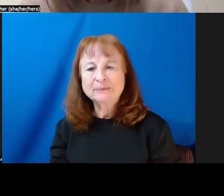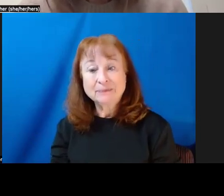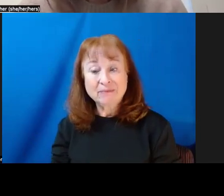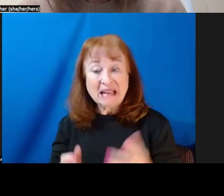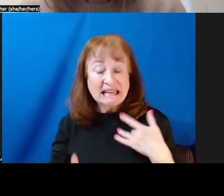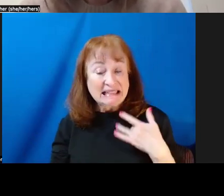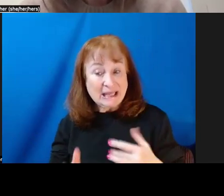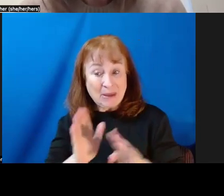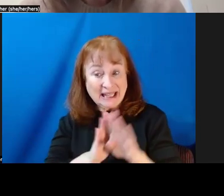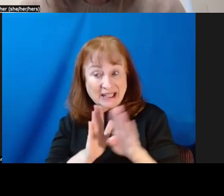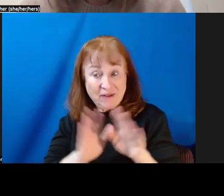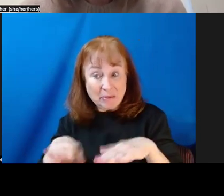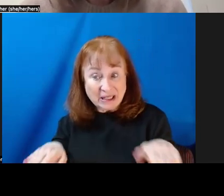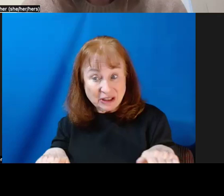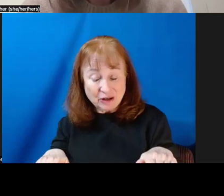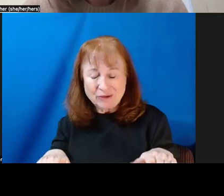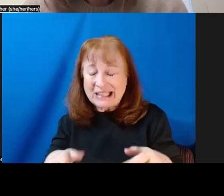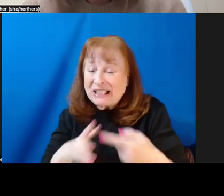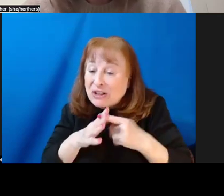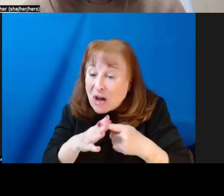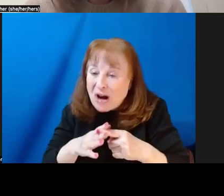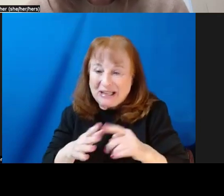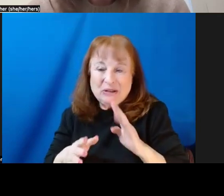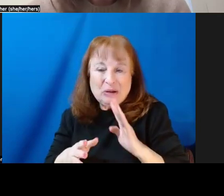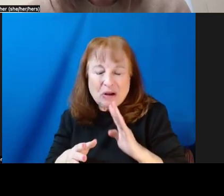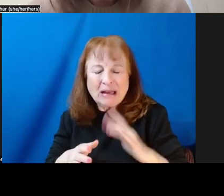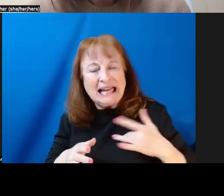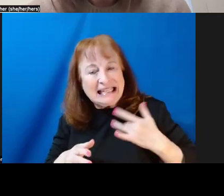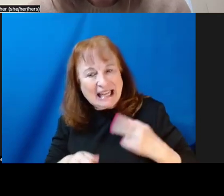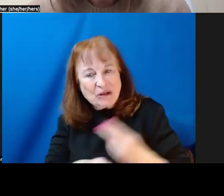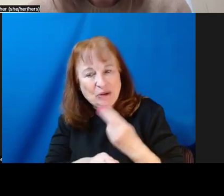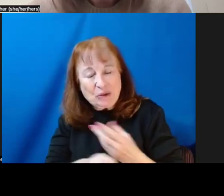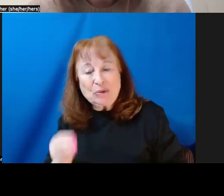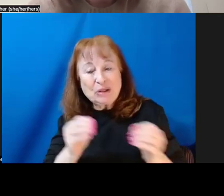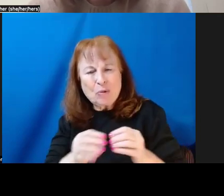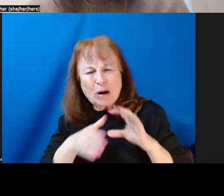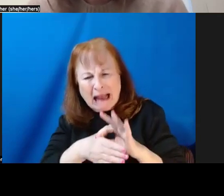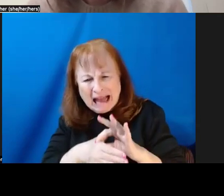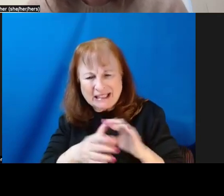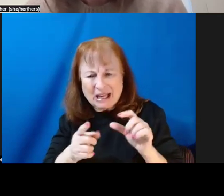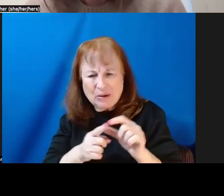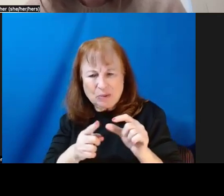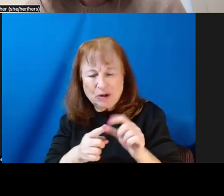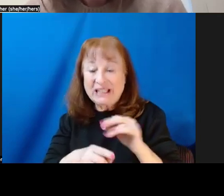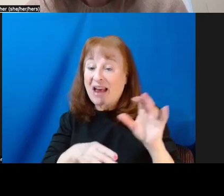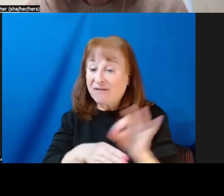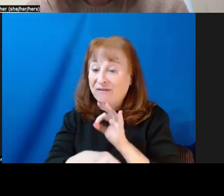Typically, developing children who are just starting to talk tend to use more content words than function